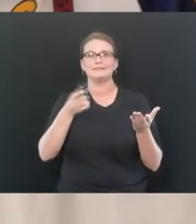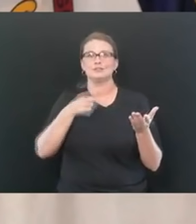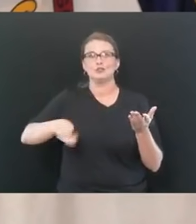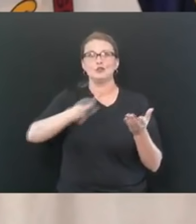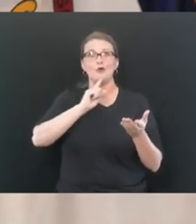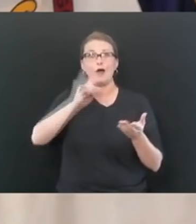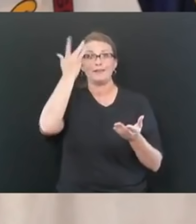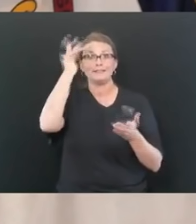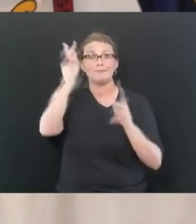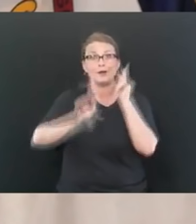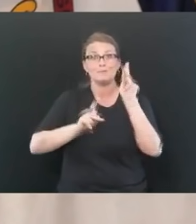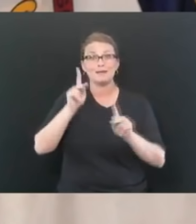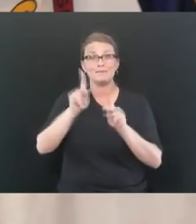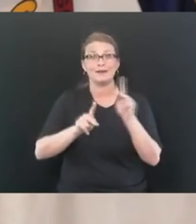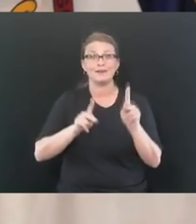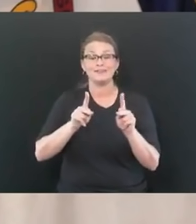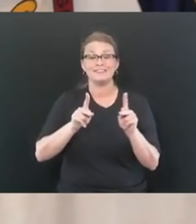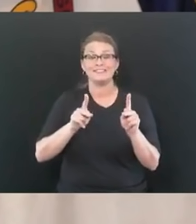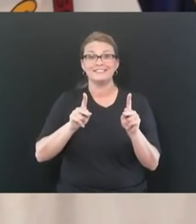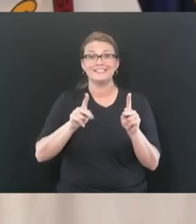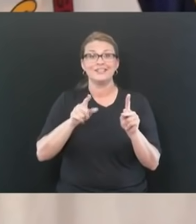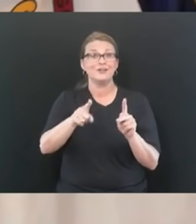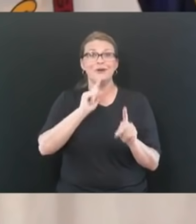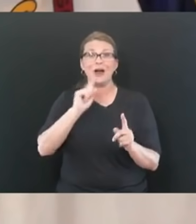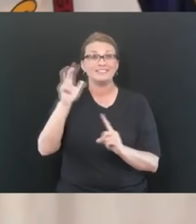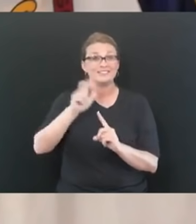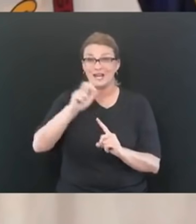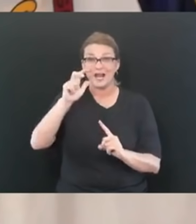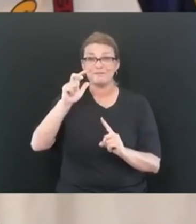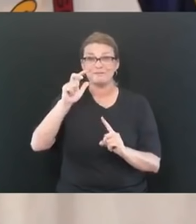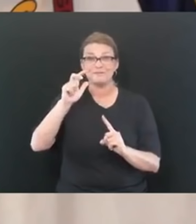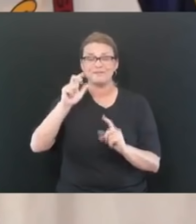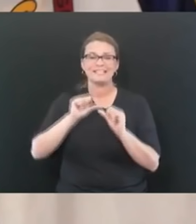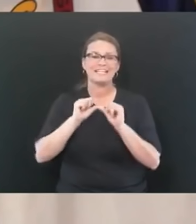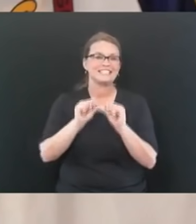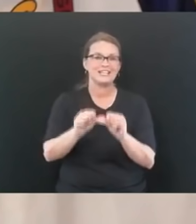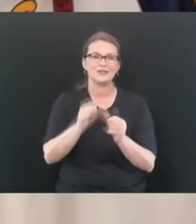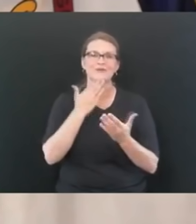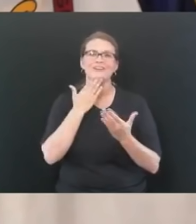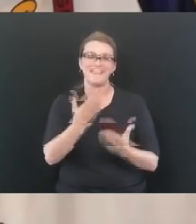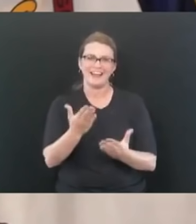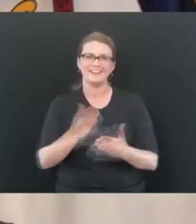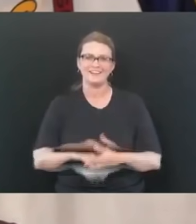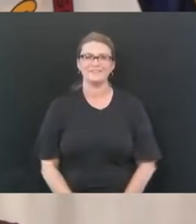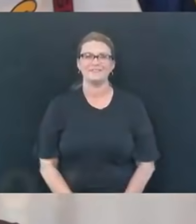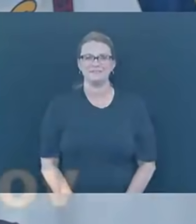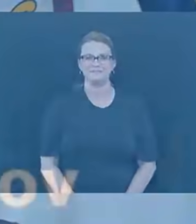West Virginia. You're the diamond in the rough that everybody missed. Just keep it going. Thank you.